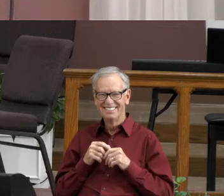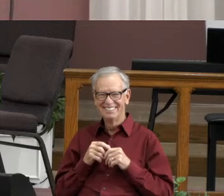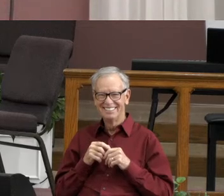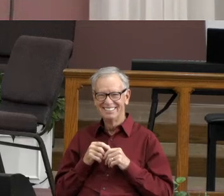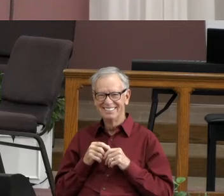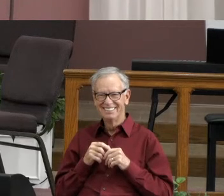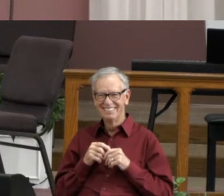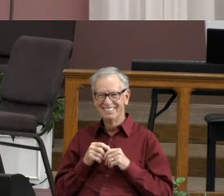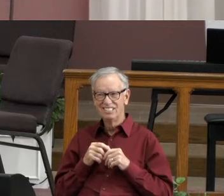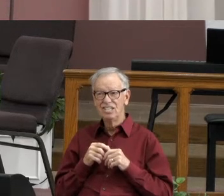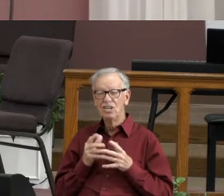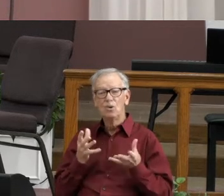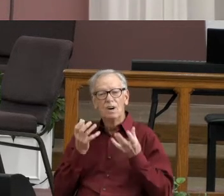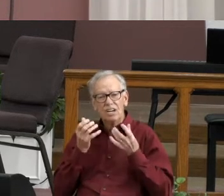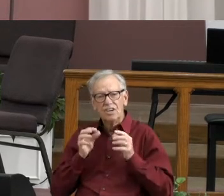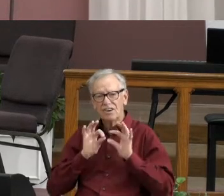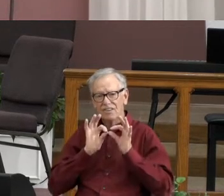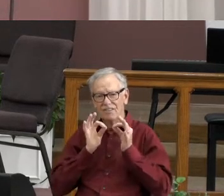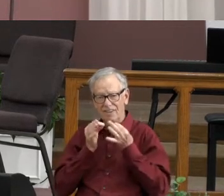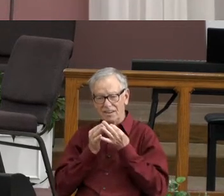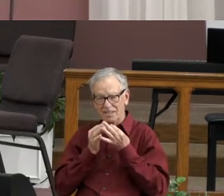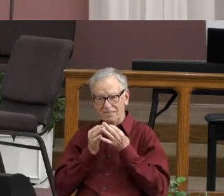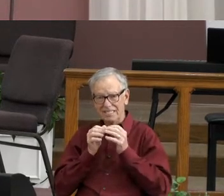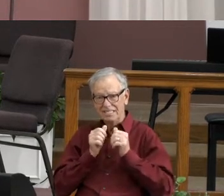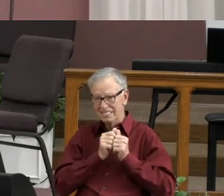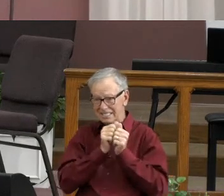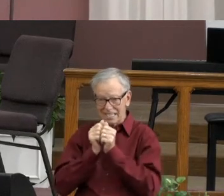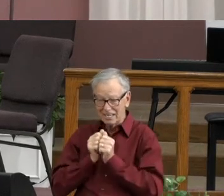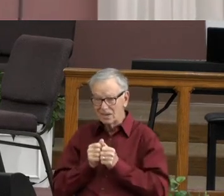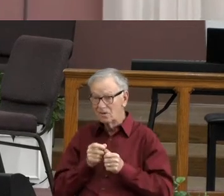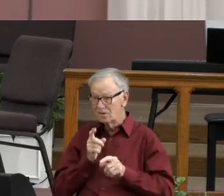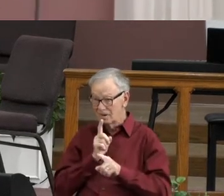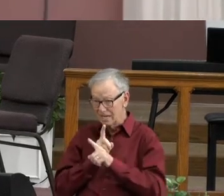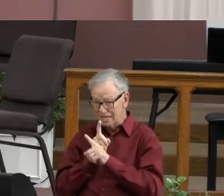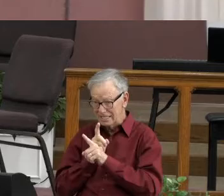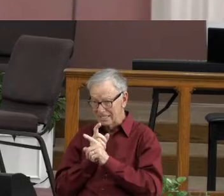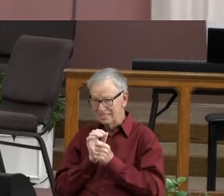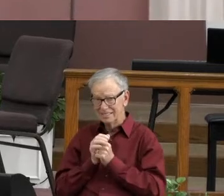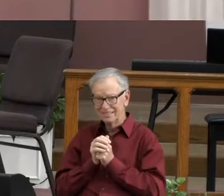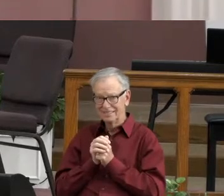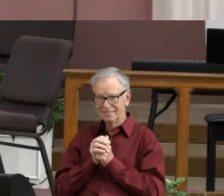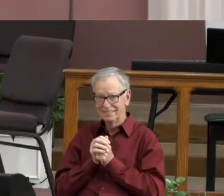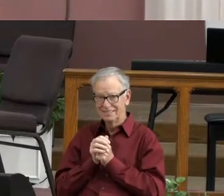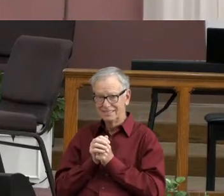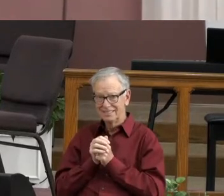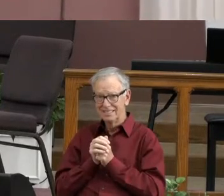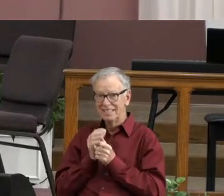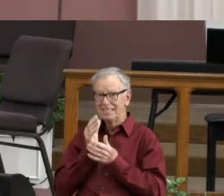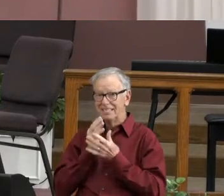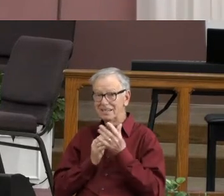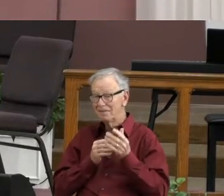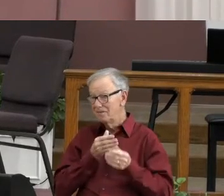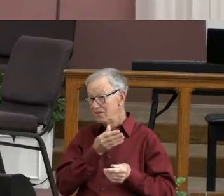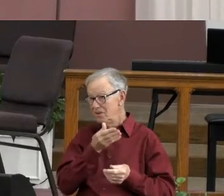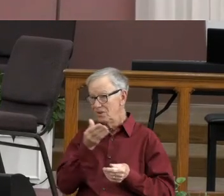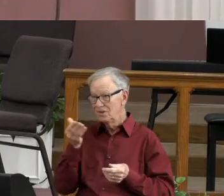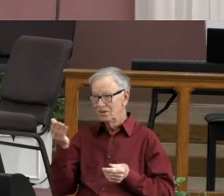You want your family to be together, don't you? In fact, for some of you,